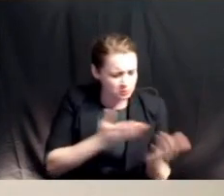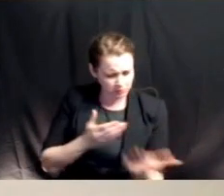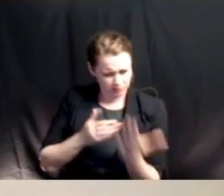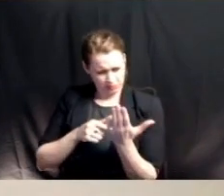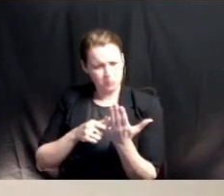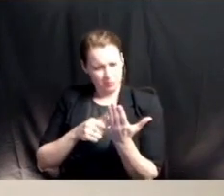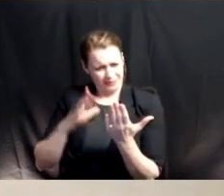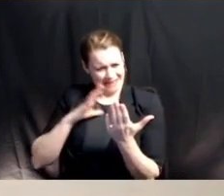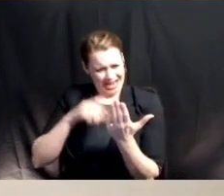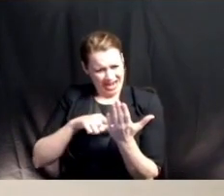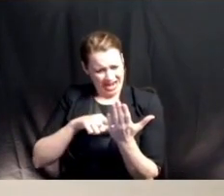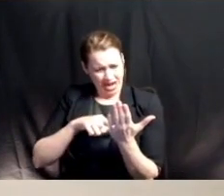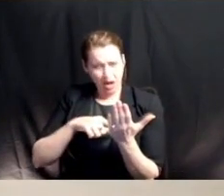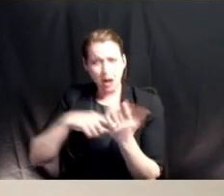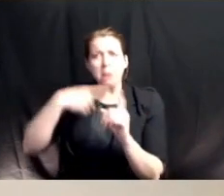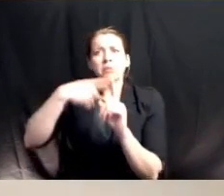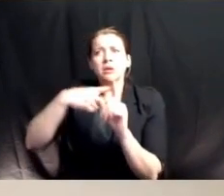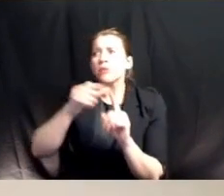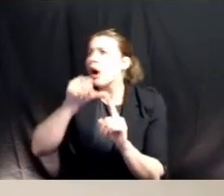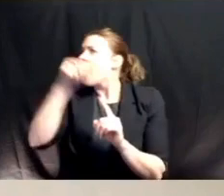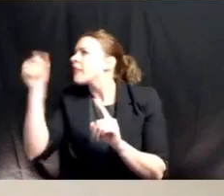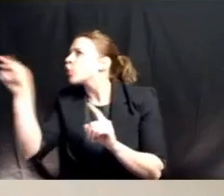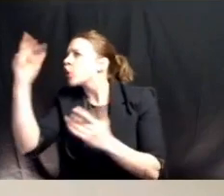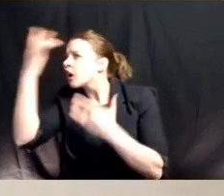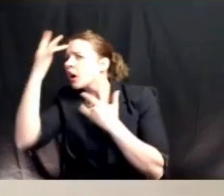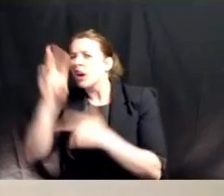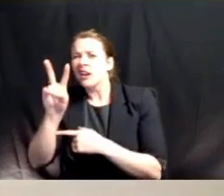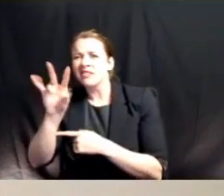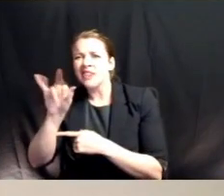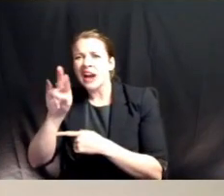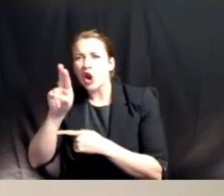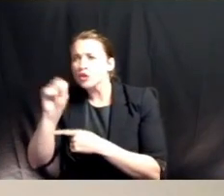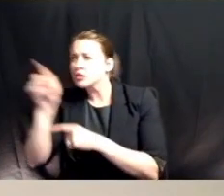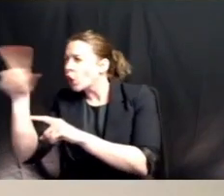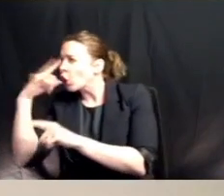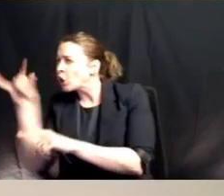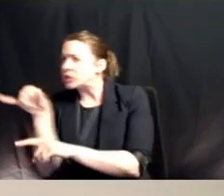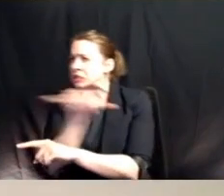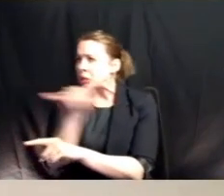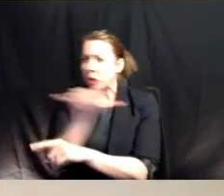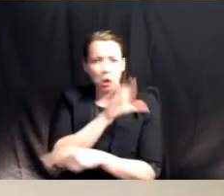from other viruses that may be similar, but even viruses in its same